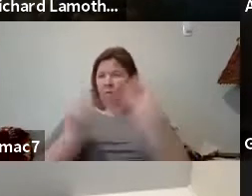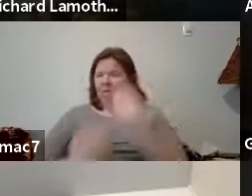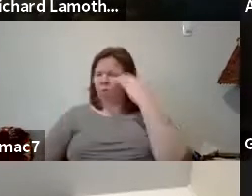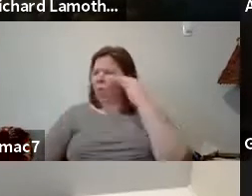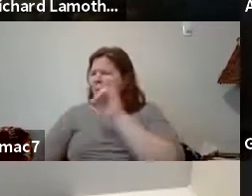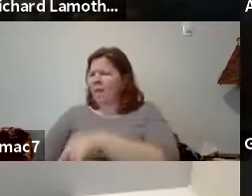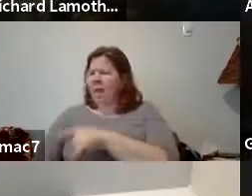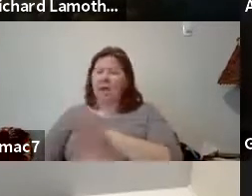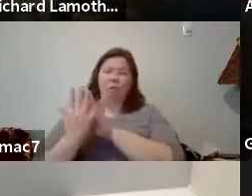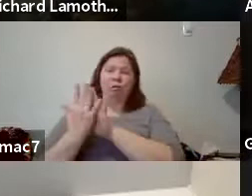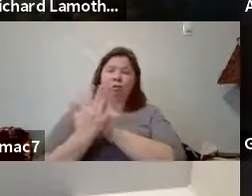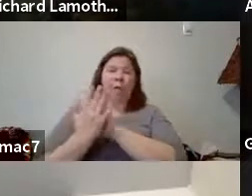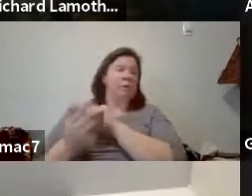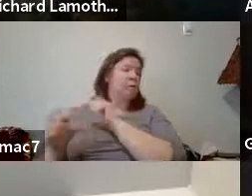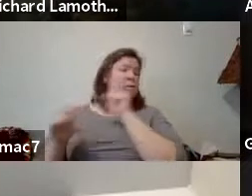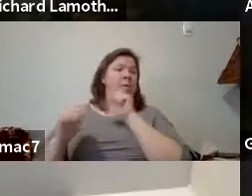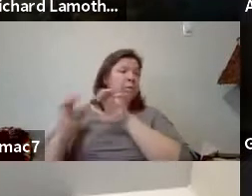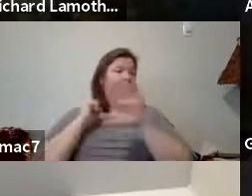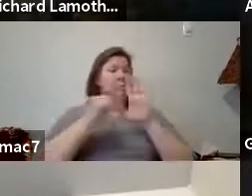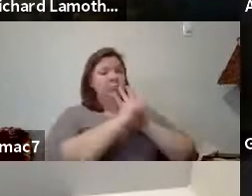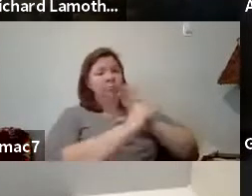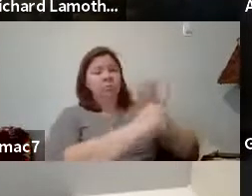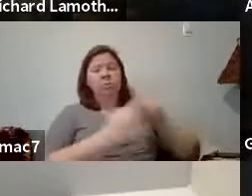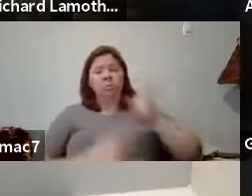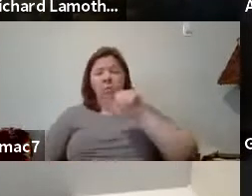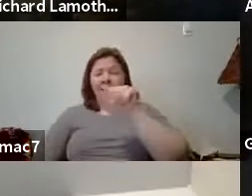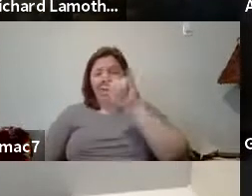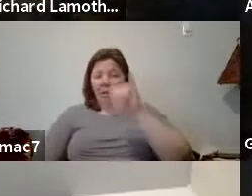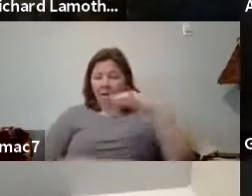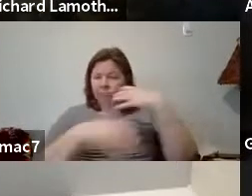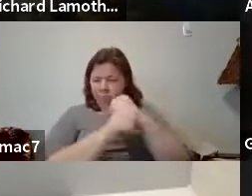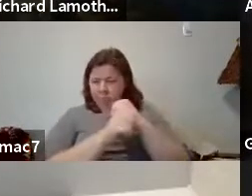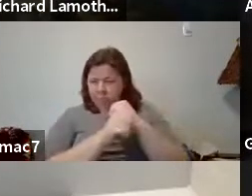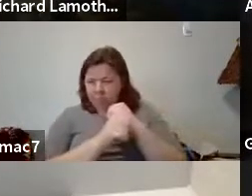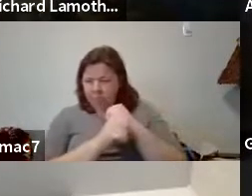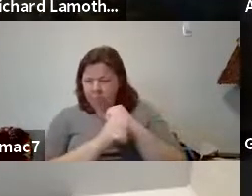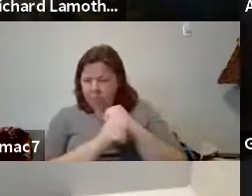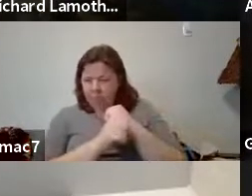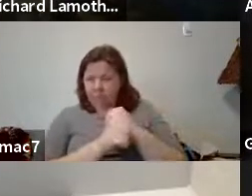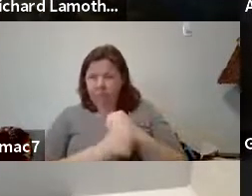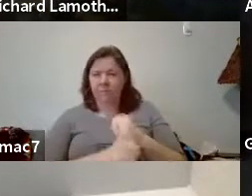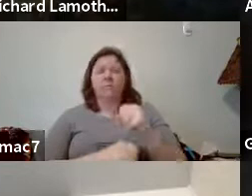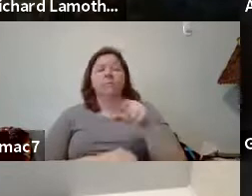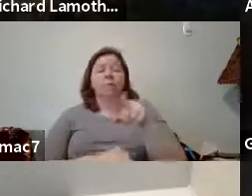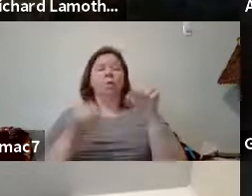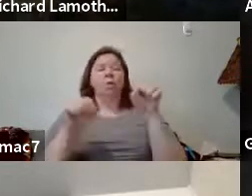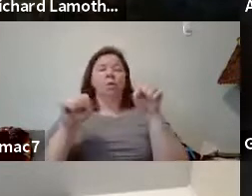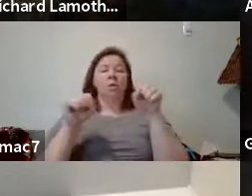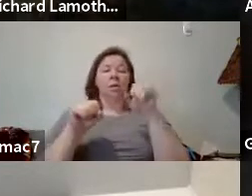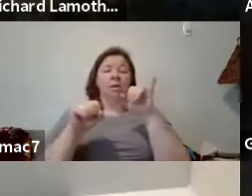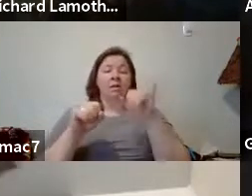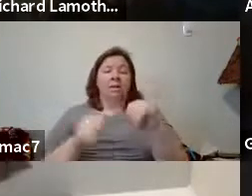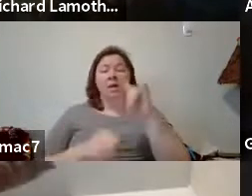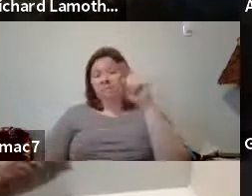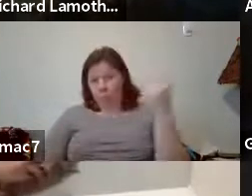The traffic being driven by artificial intelligence. And that's going to set us apart from any other company, I think. That's the first